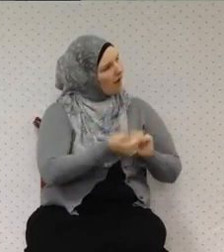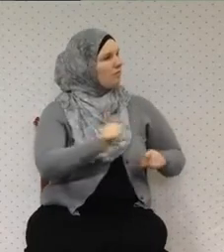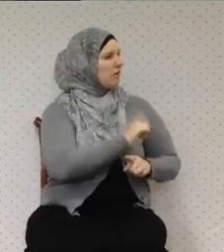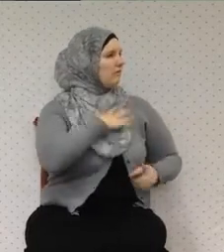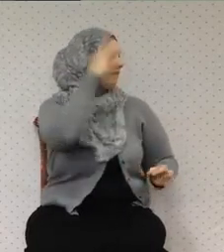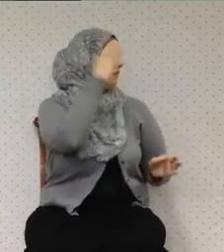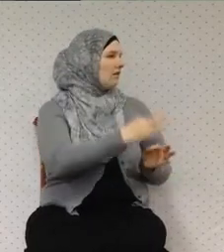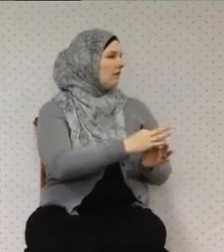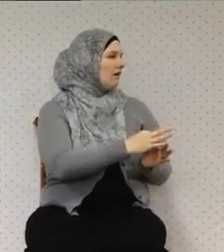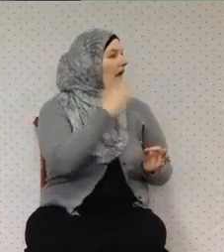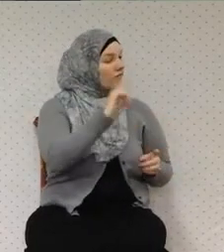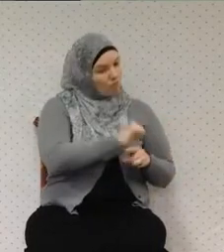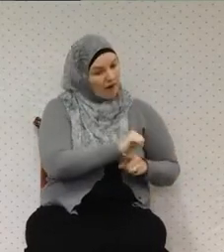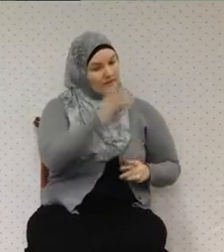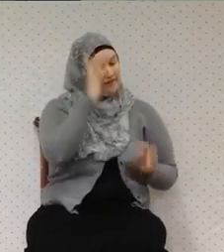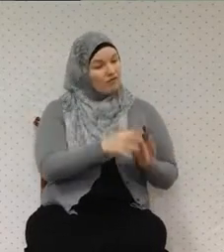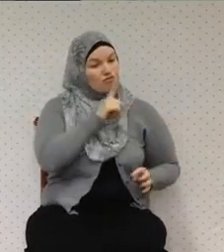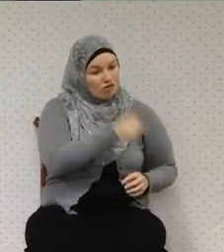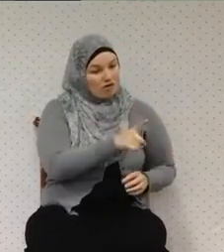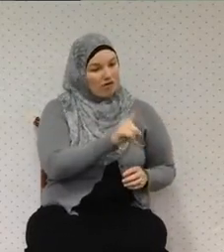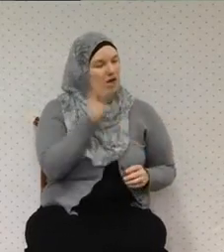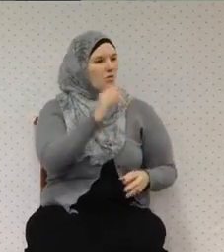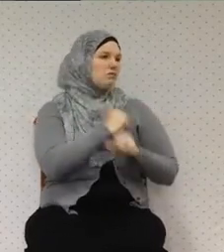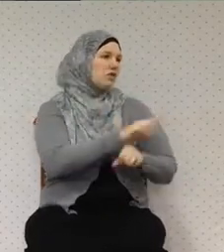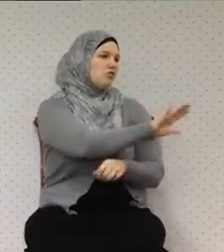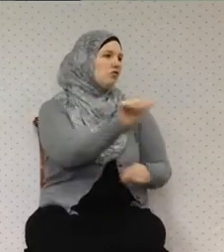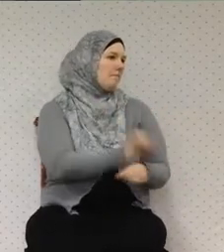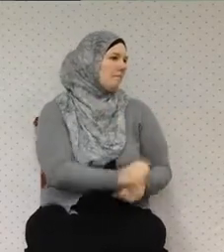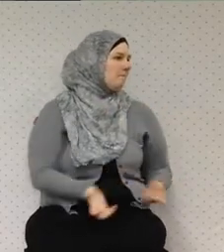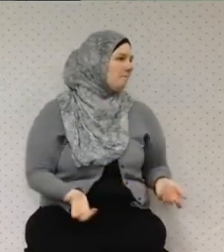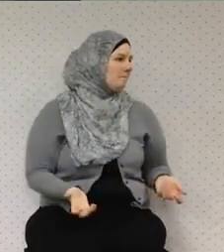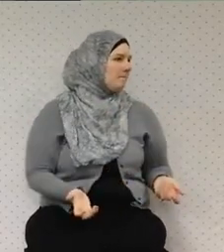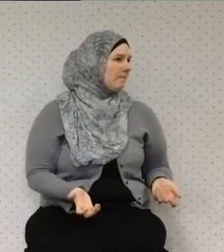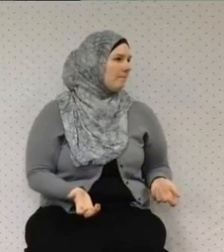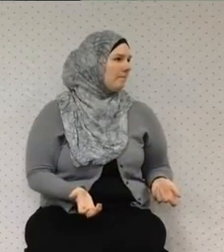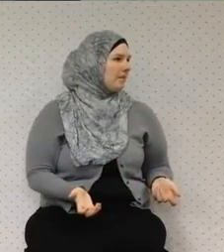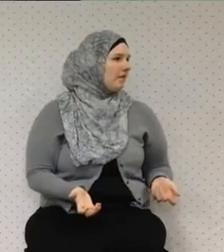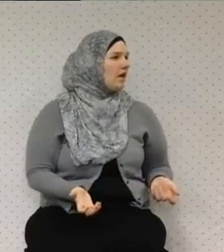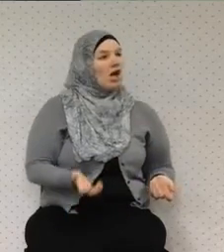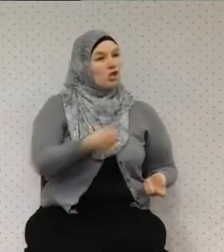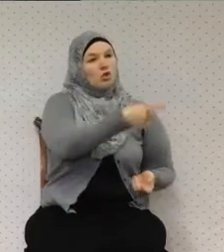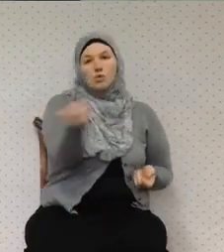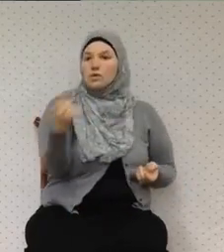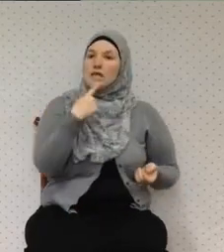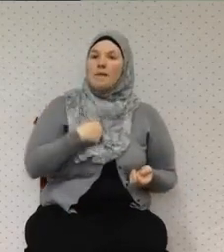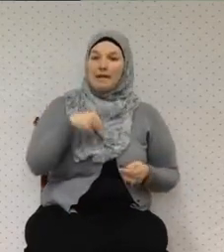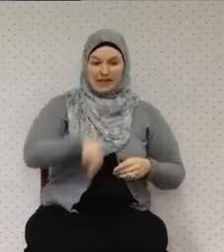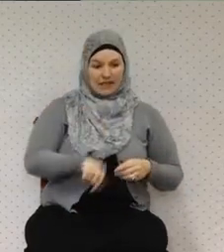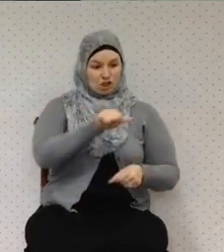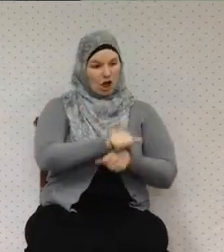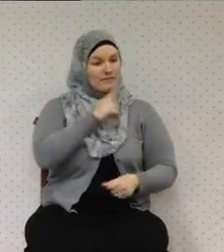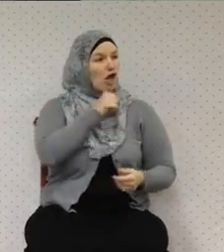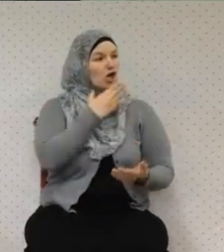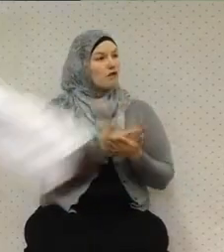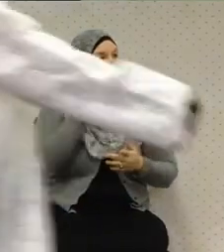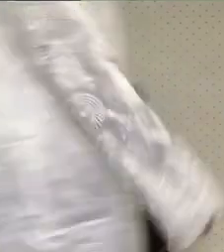faith in this environment. As if we are saying to ourselves, this environment is not good for the Muslim. If that is your